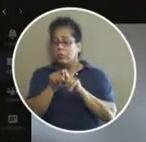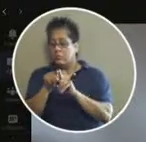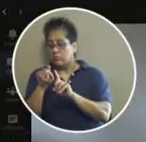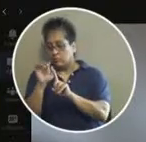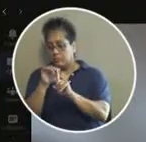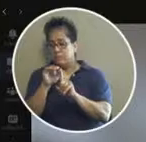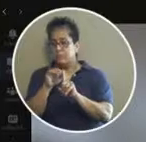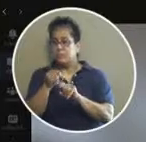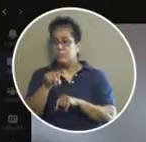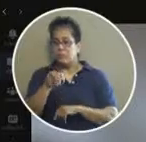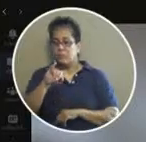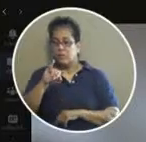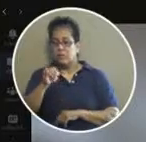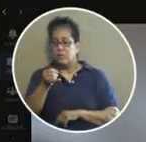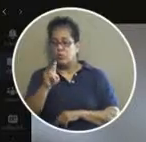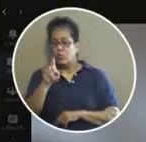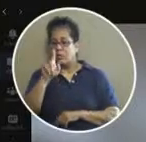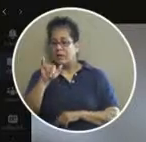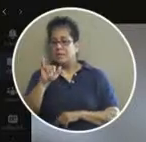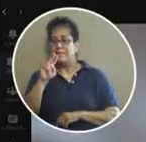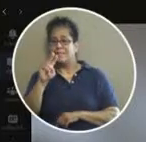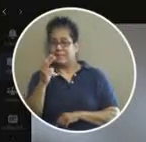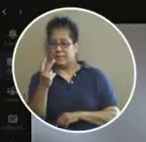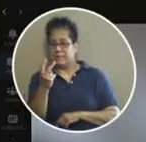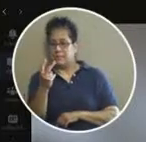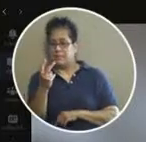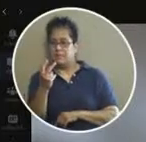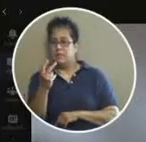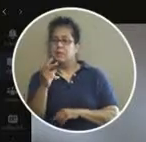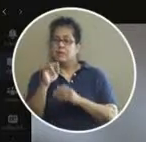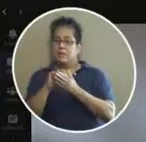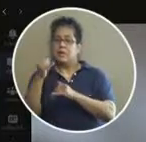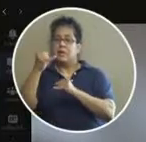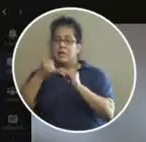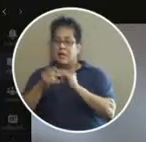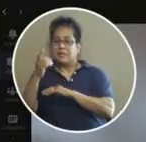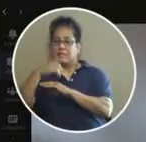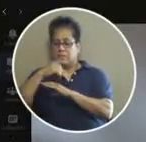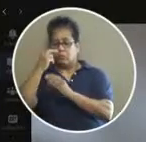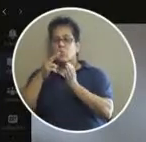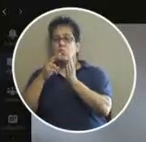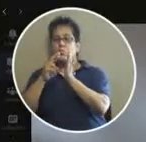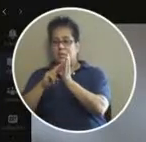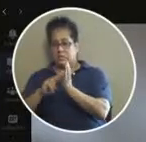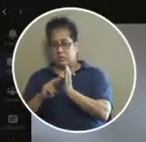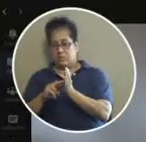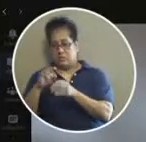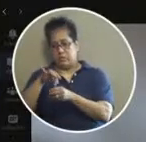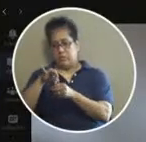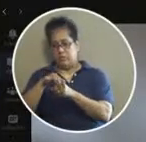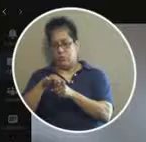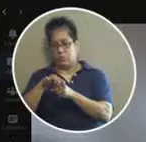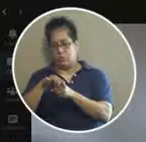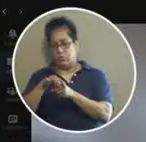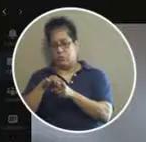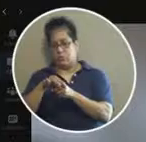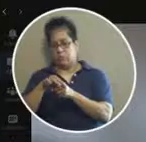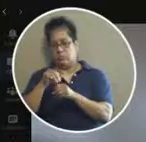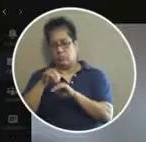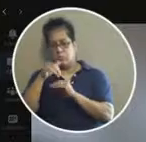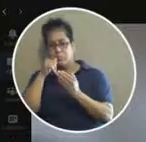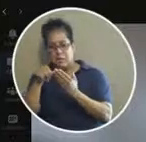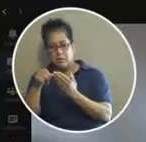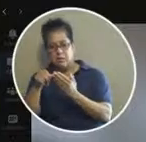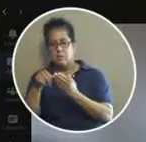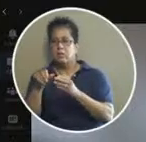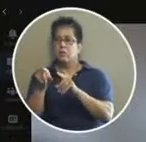you that July 2nd is the last day to register to vote by mail. So please